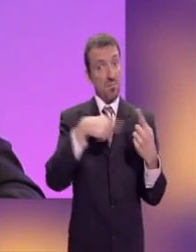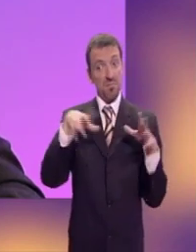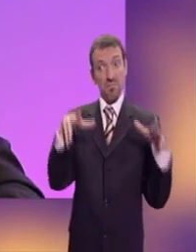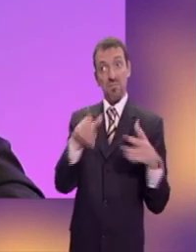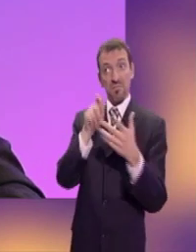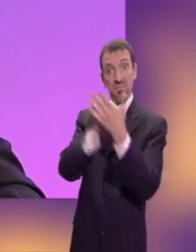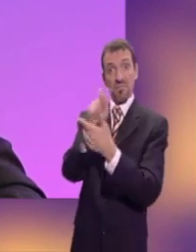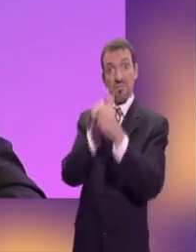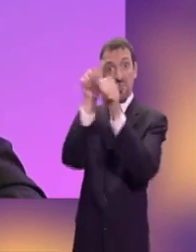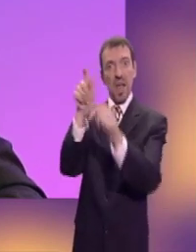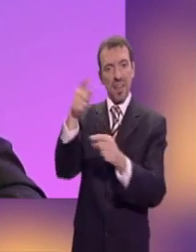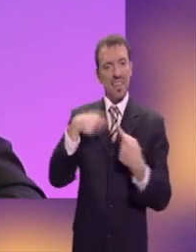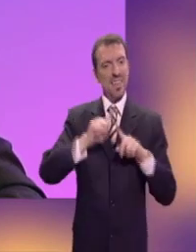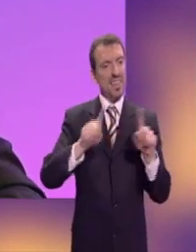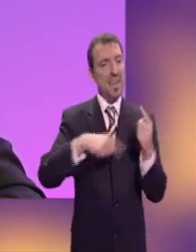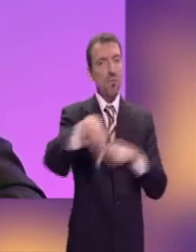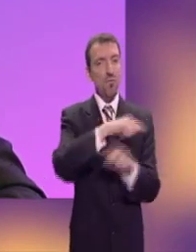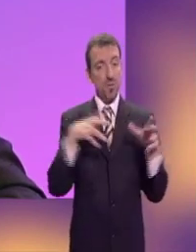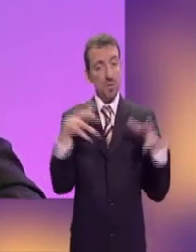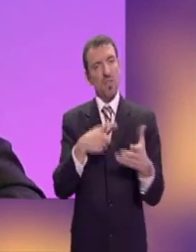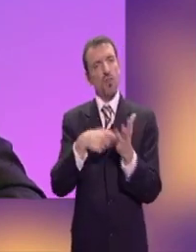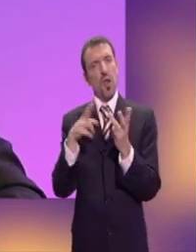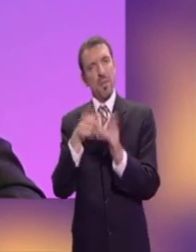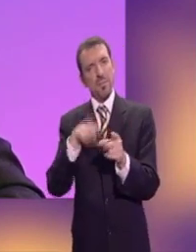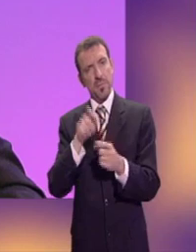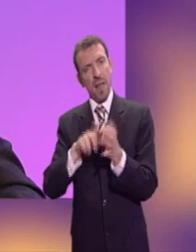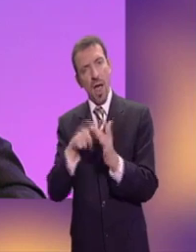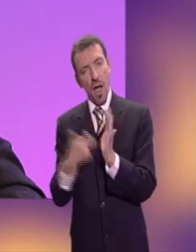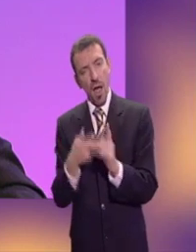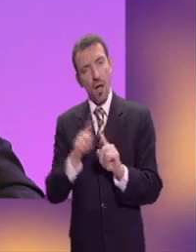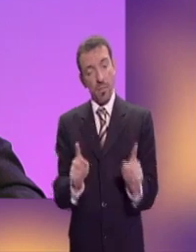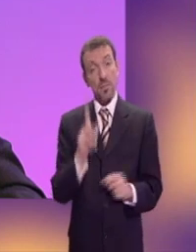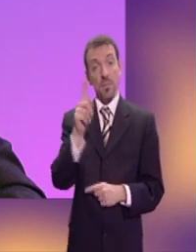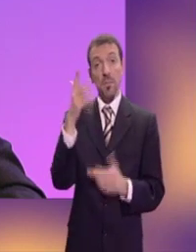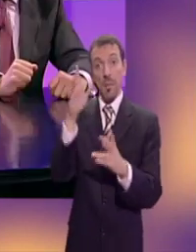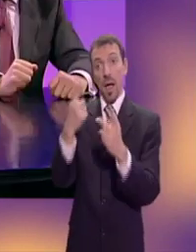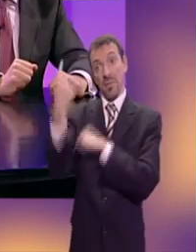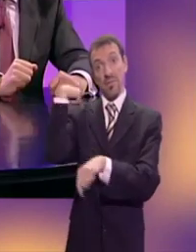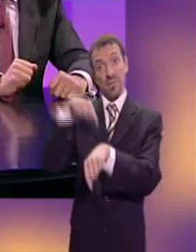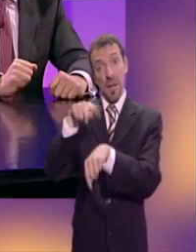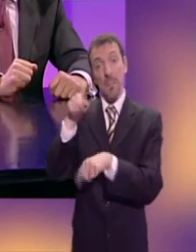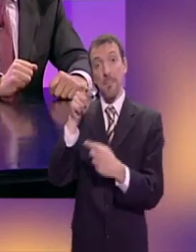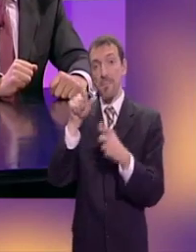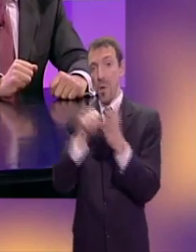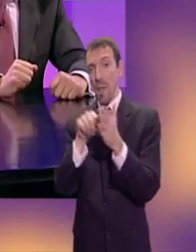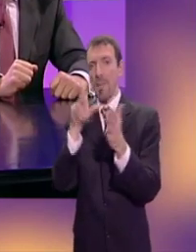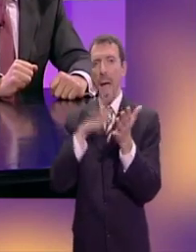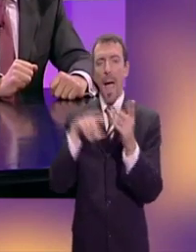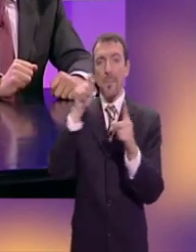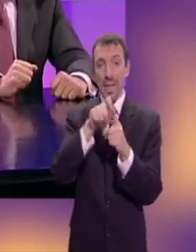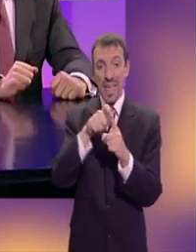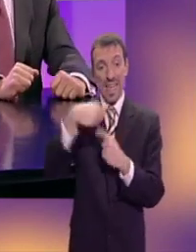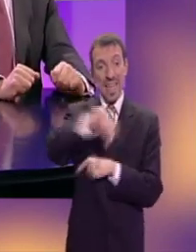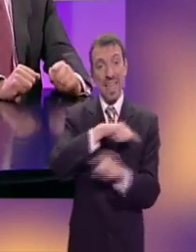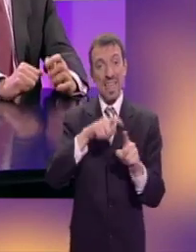that elected Tony Blair, of course, came in. And also there was the problem that MPs were just